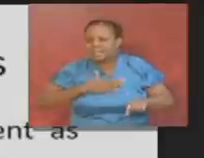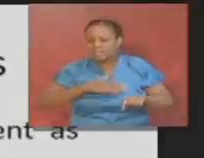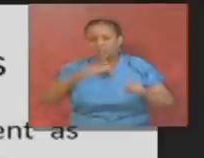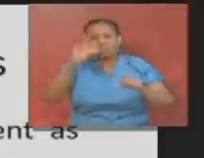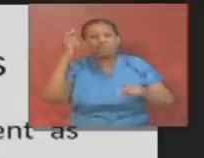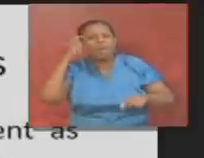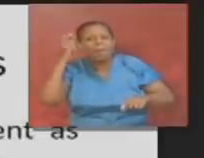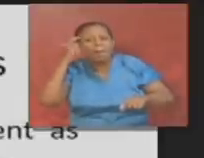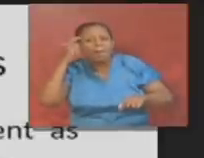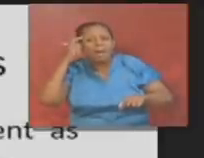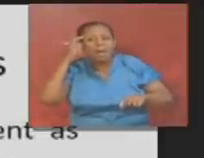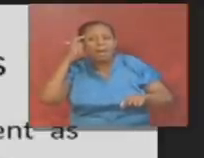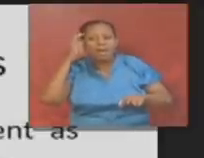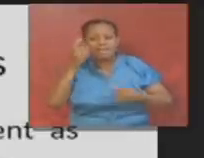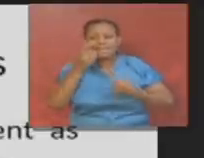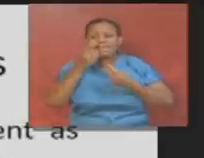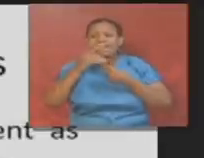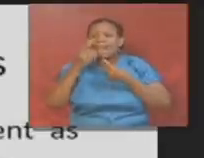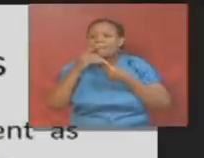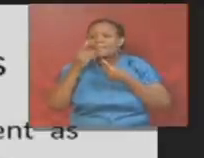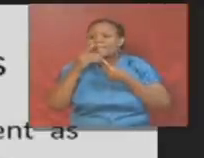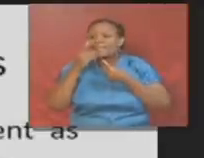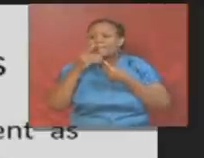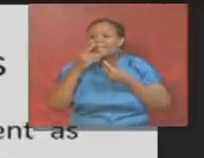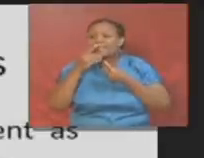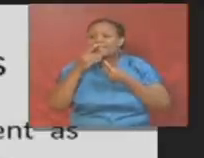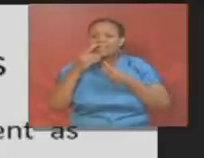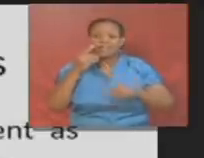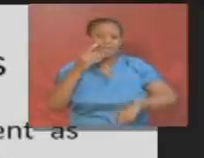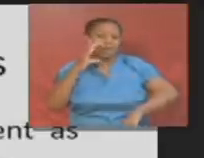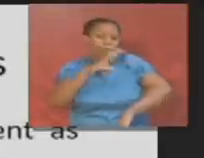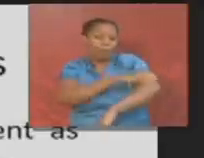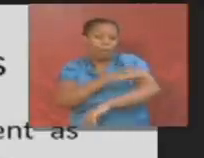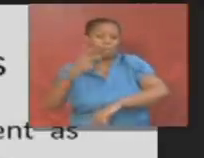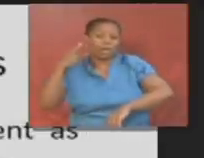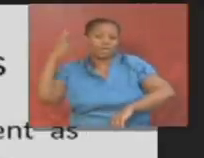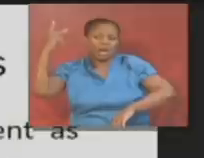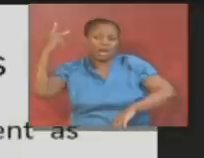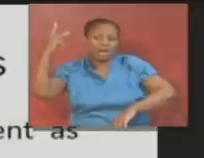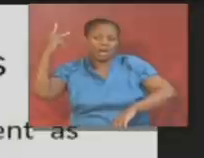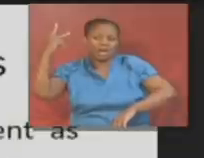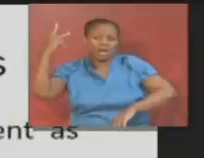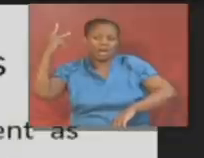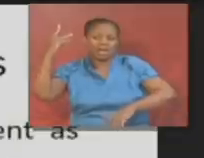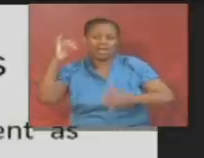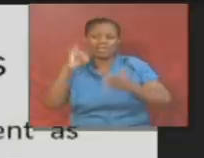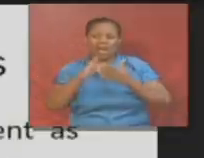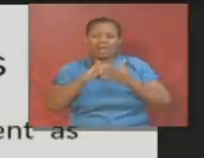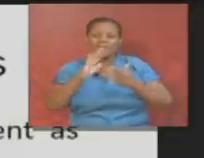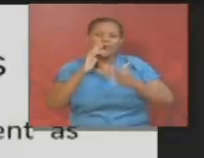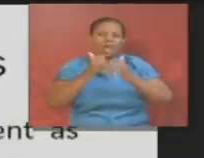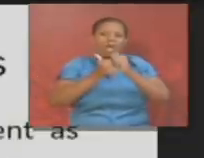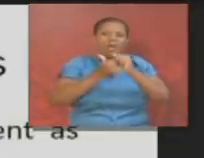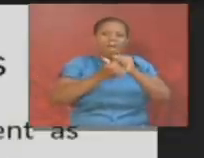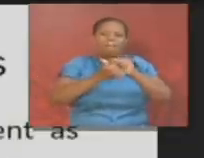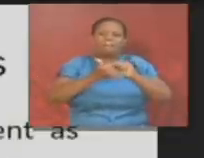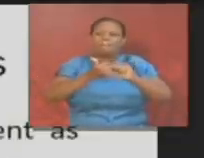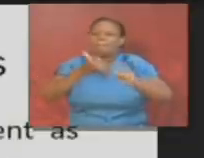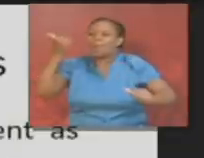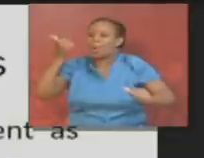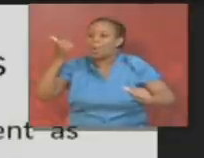main causes of chronic kidney disease, heart attacks, and strokes throughout the world. So even if COVID-19 is taken out of the